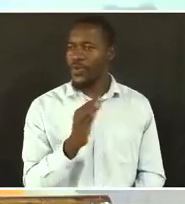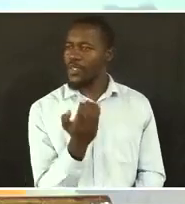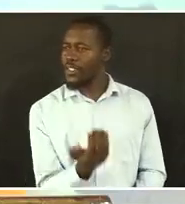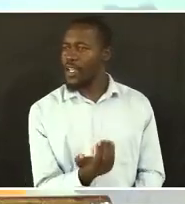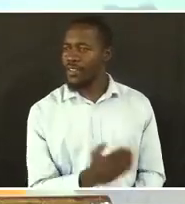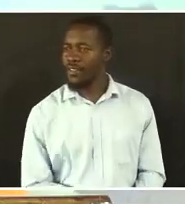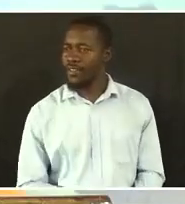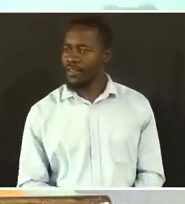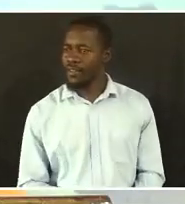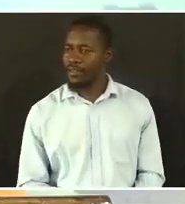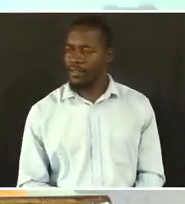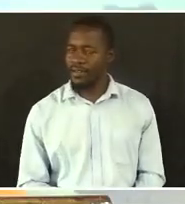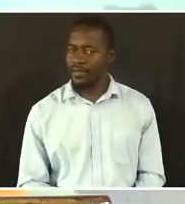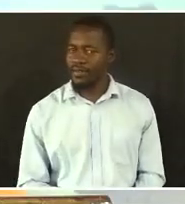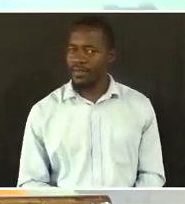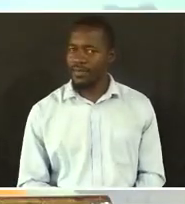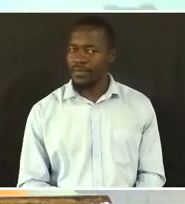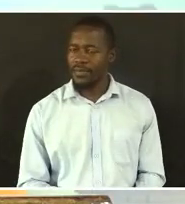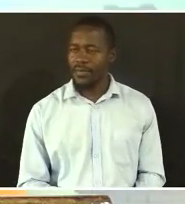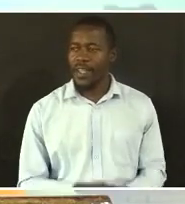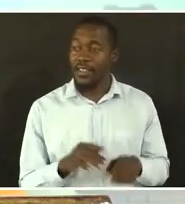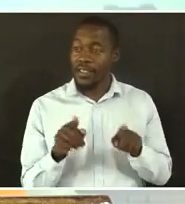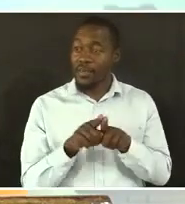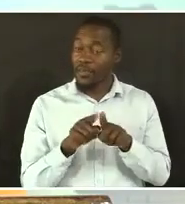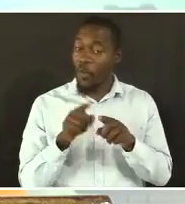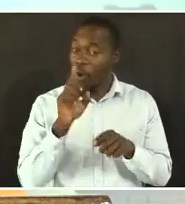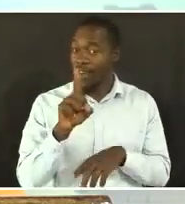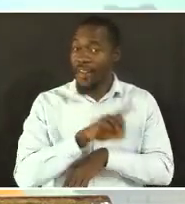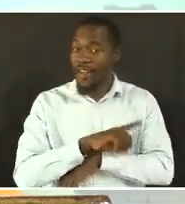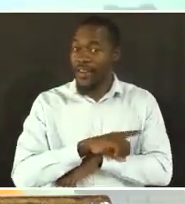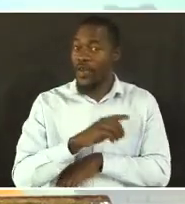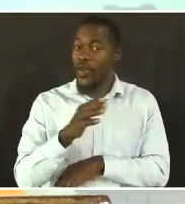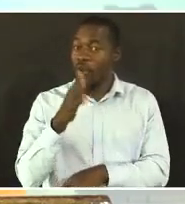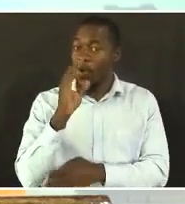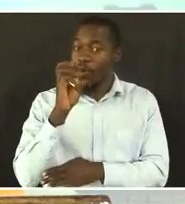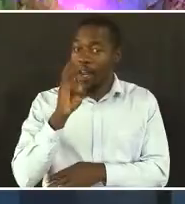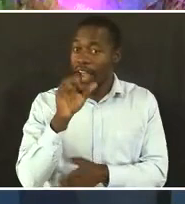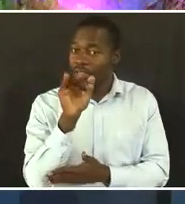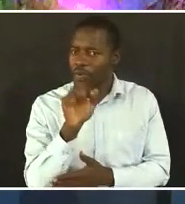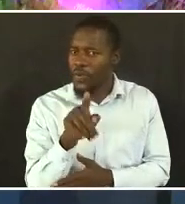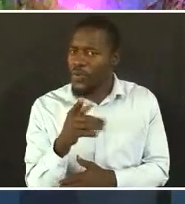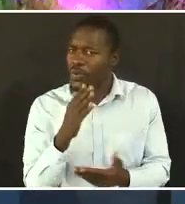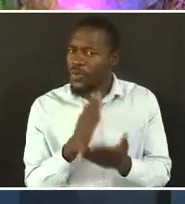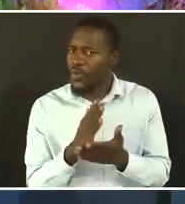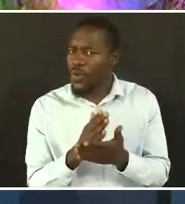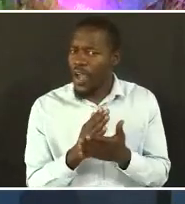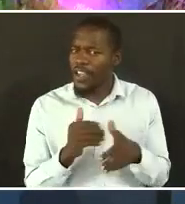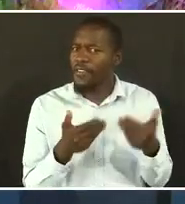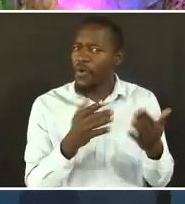Listen. And God is going to ask you one day, how many have you gained?